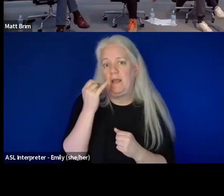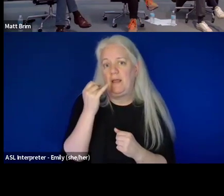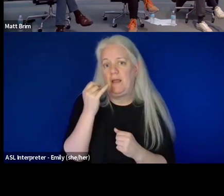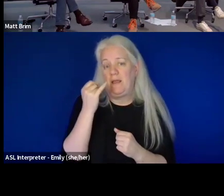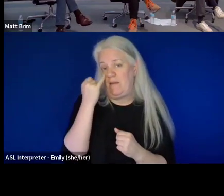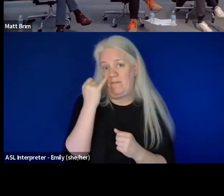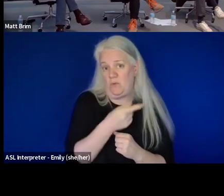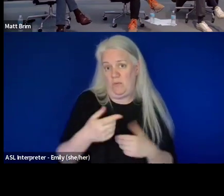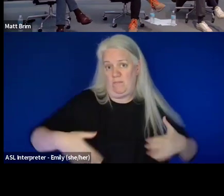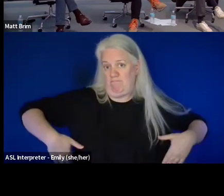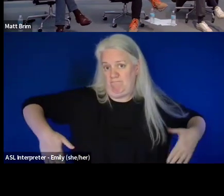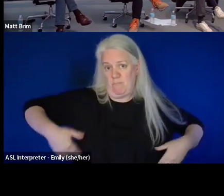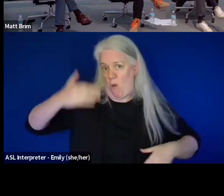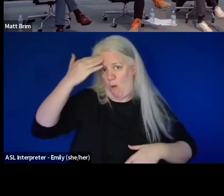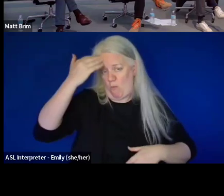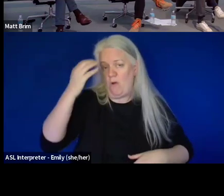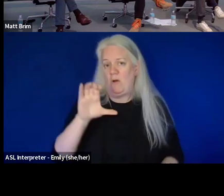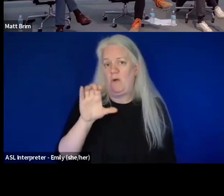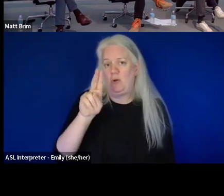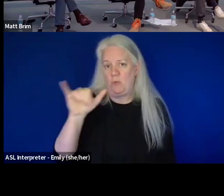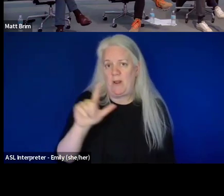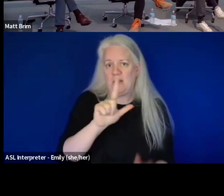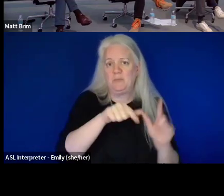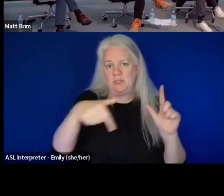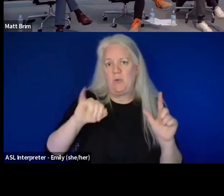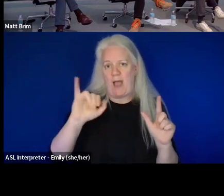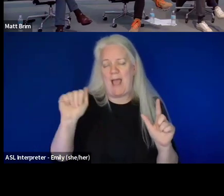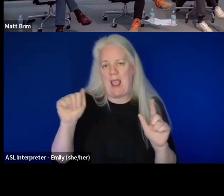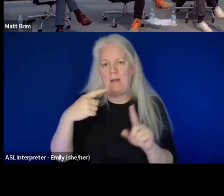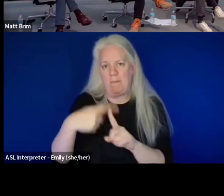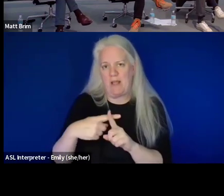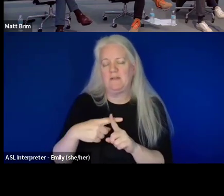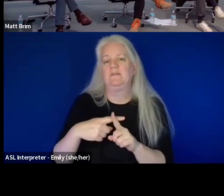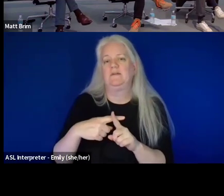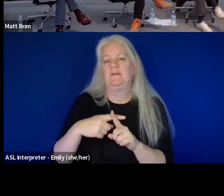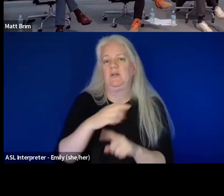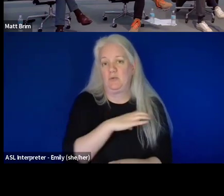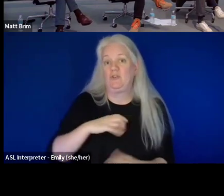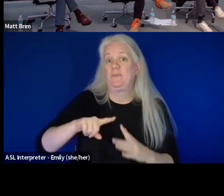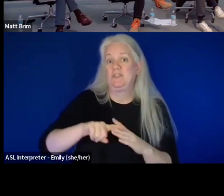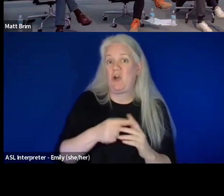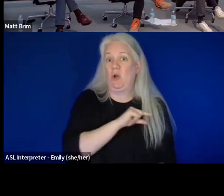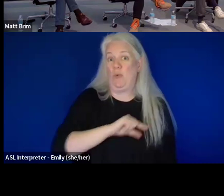followed it or been a part of it, the CUNY LGBTQIA+ consortium started out as the Queens Consortium.